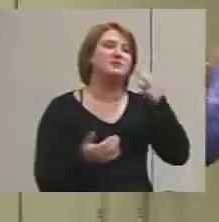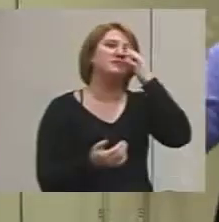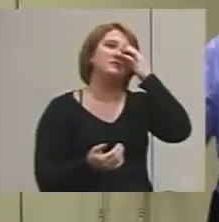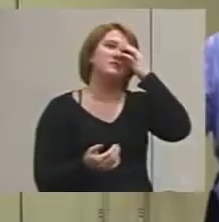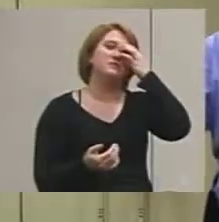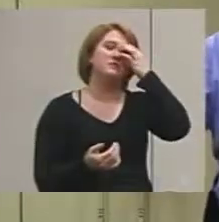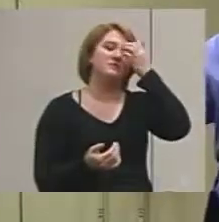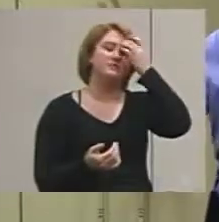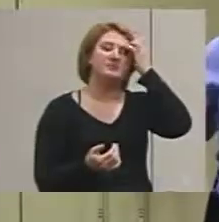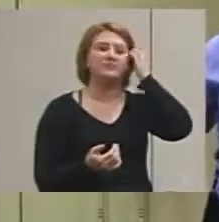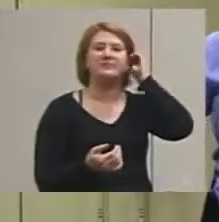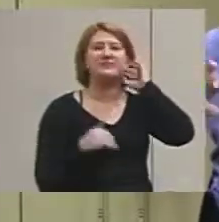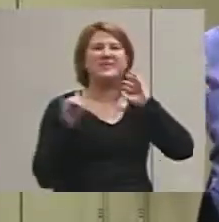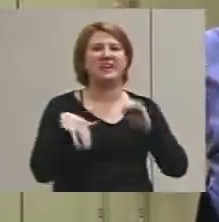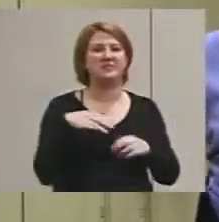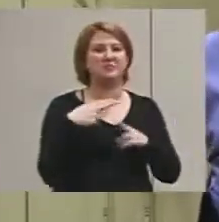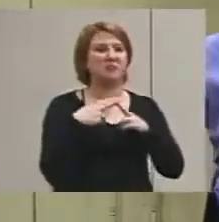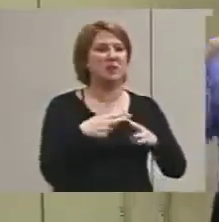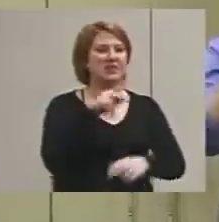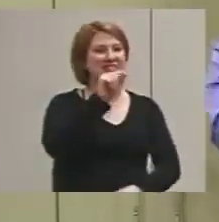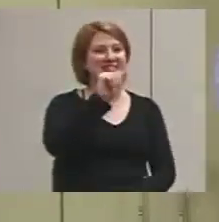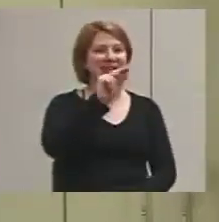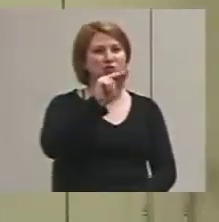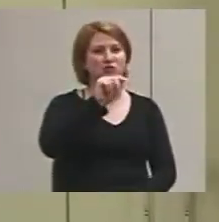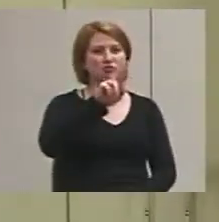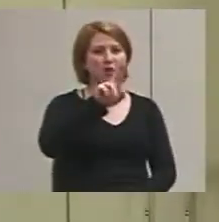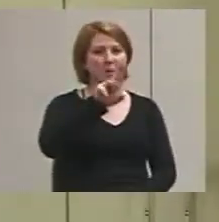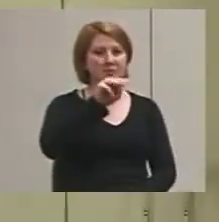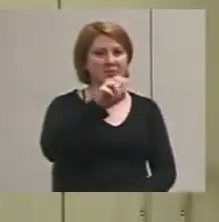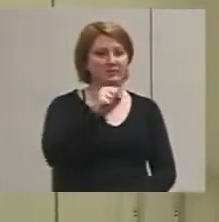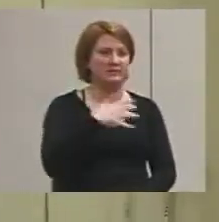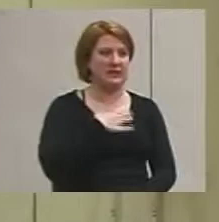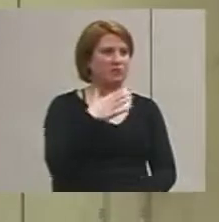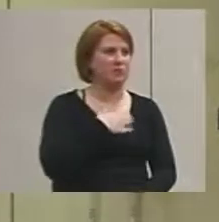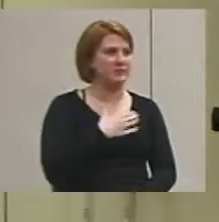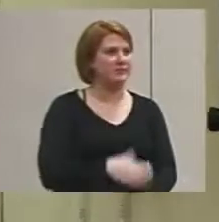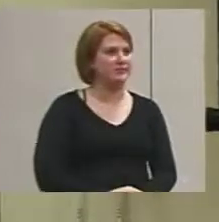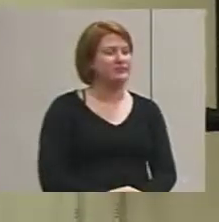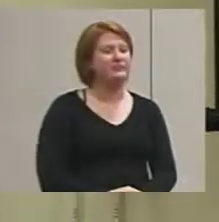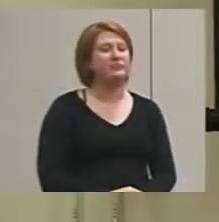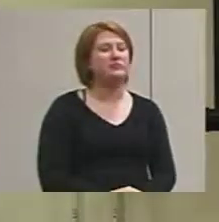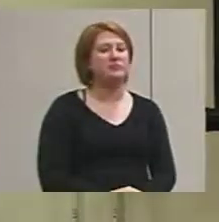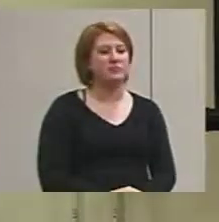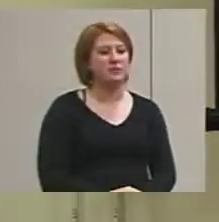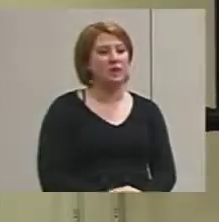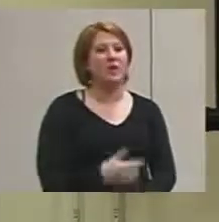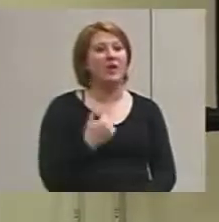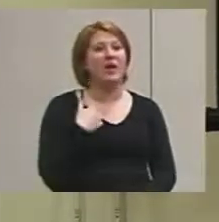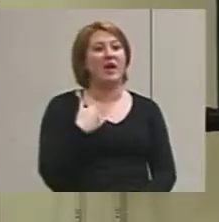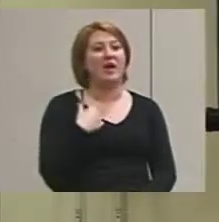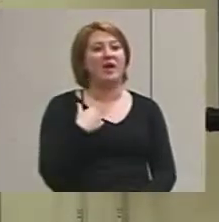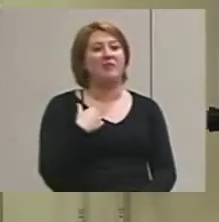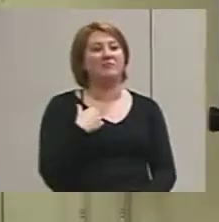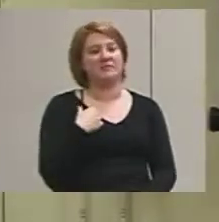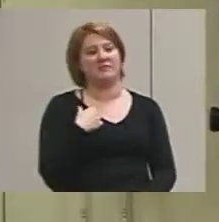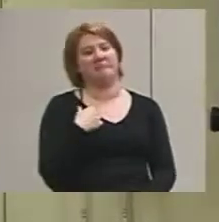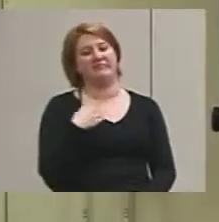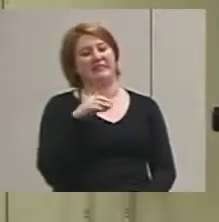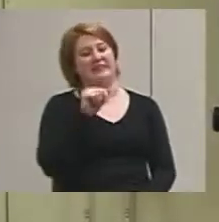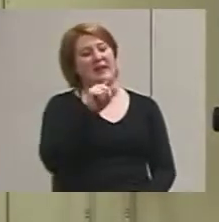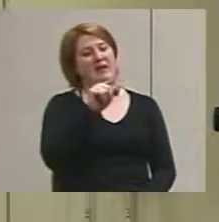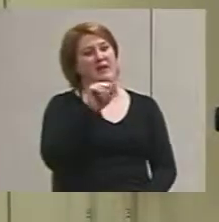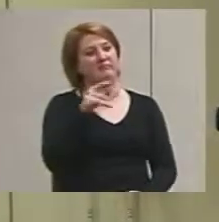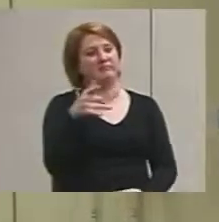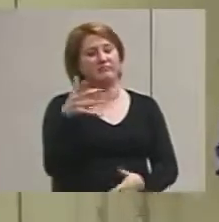as what we're calling tantrums. Anything that fits under those kinds of behaviors we're calling tantrums. We do have data that was done